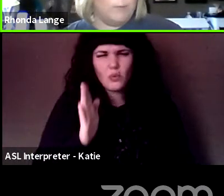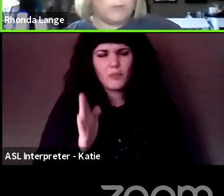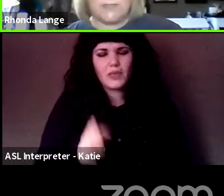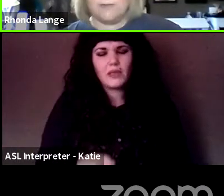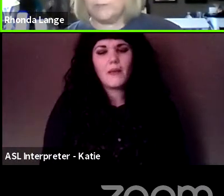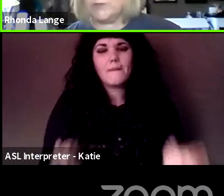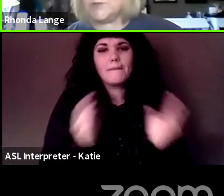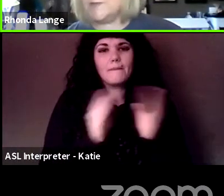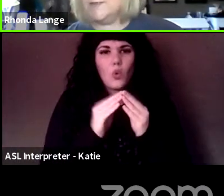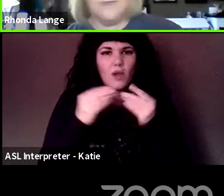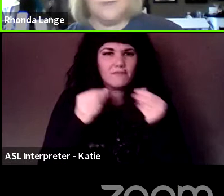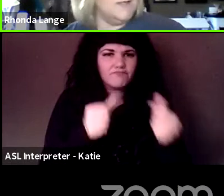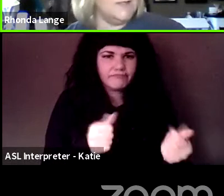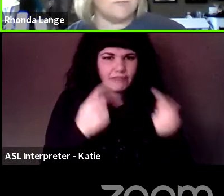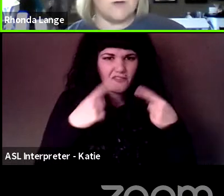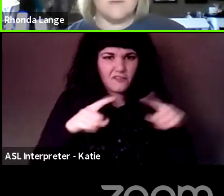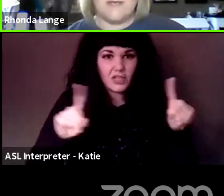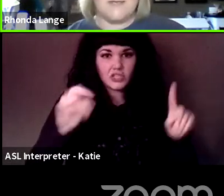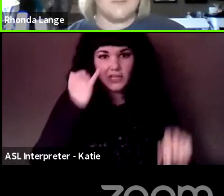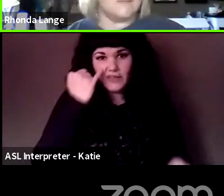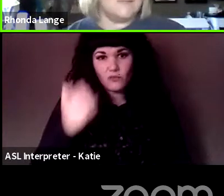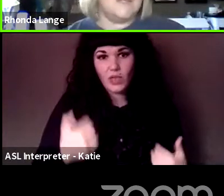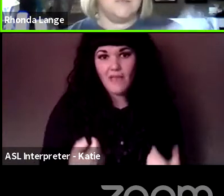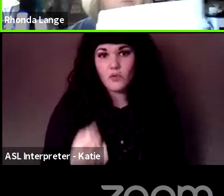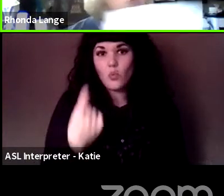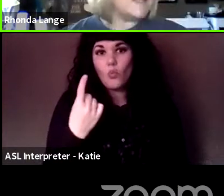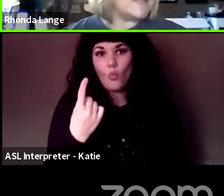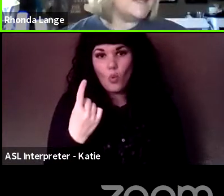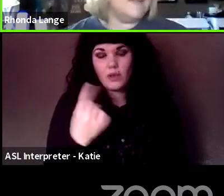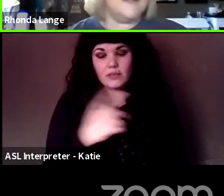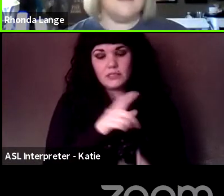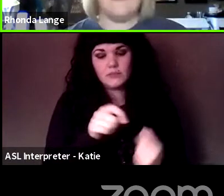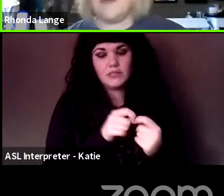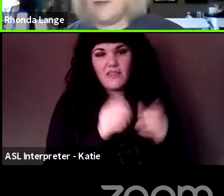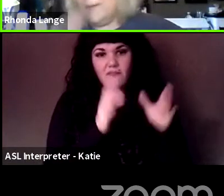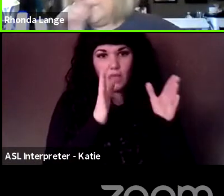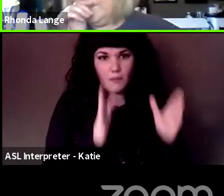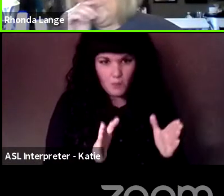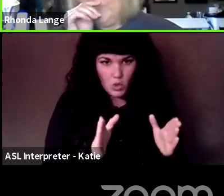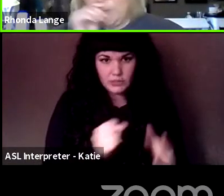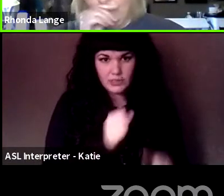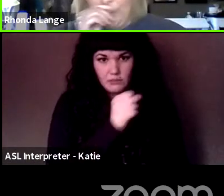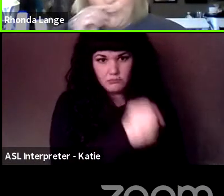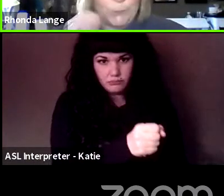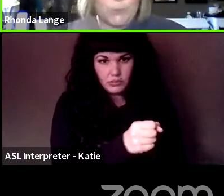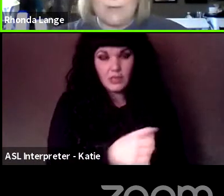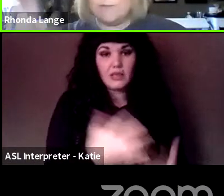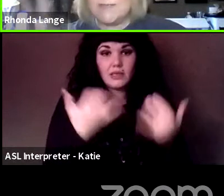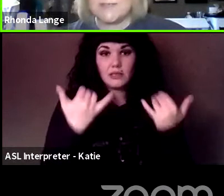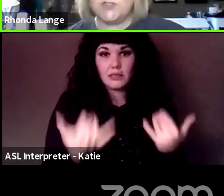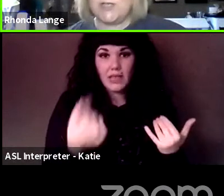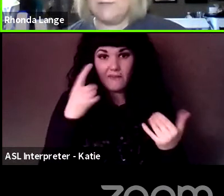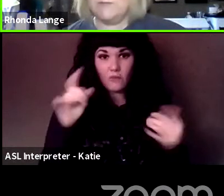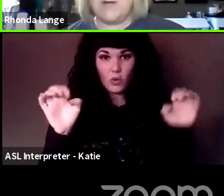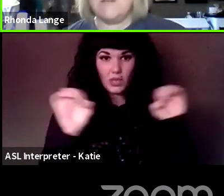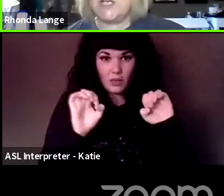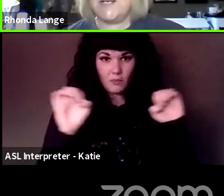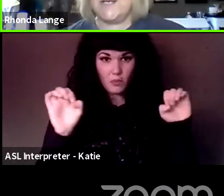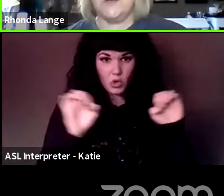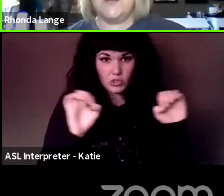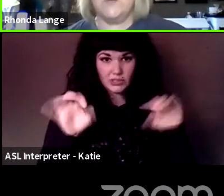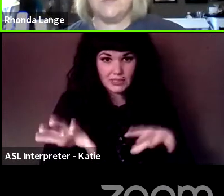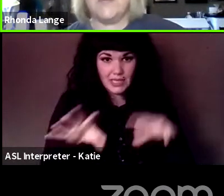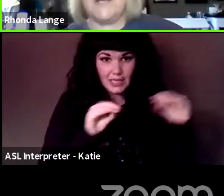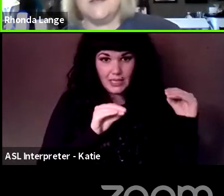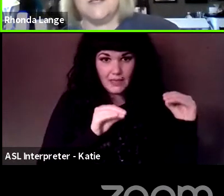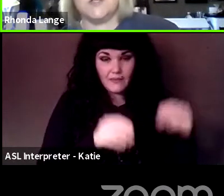we have one particular person. And as far as the emergency leave, the private message on the private chat,